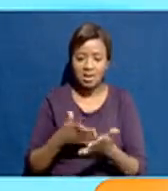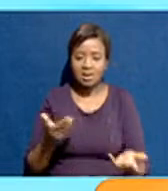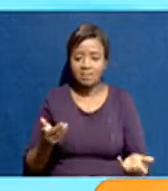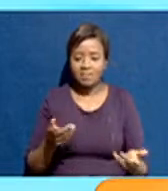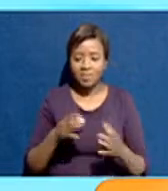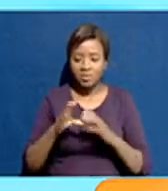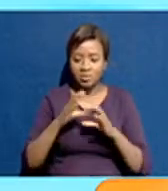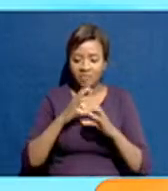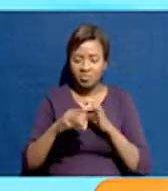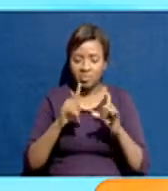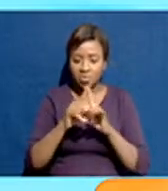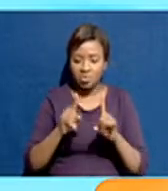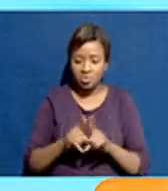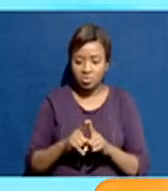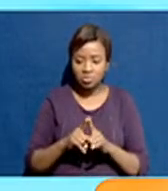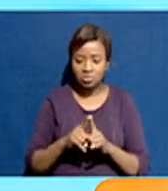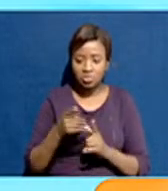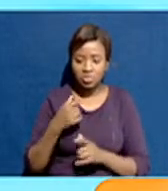also,